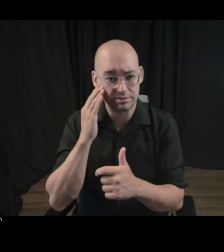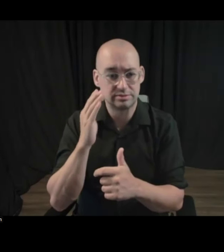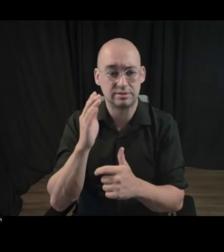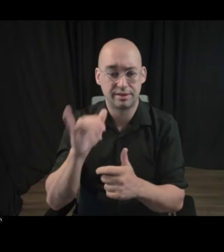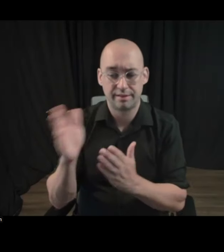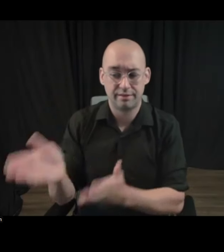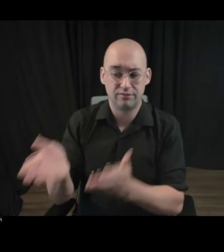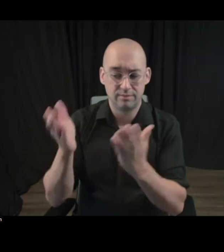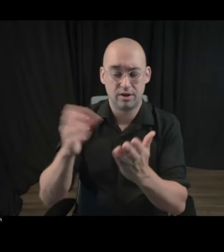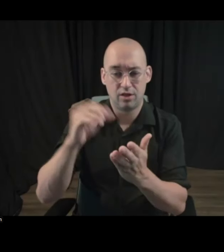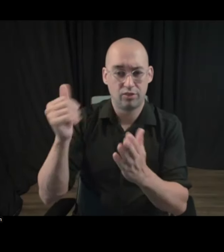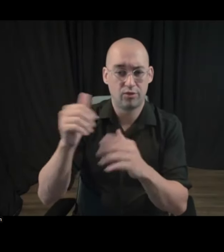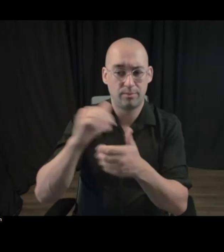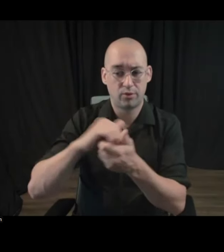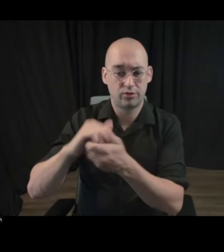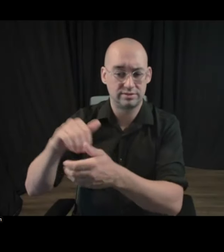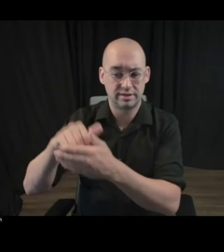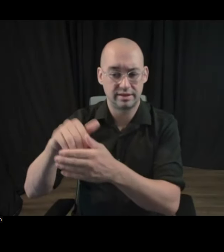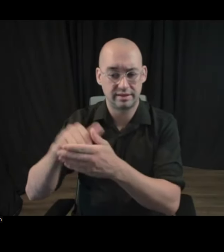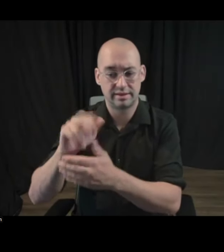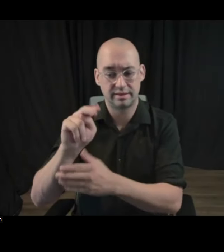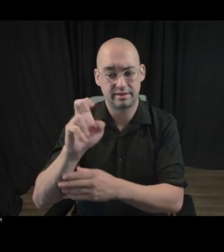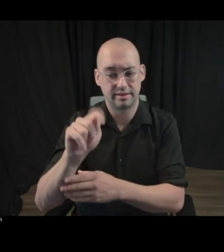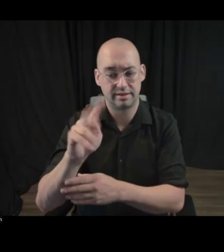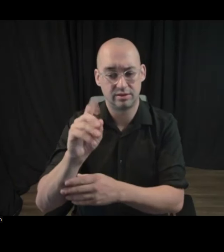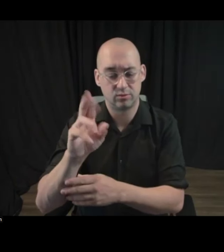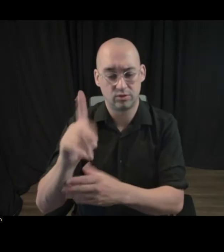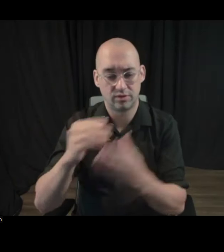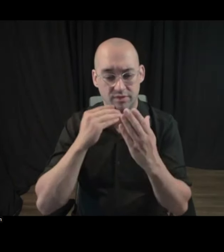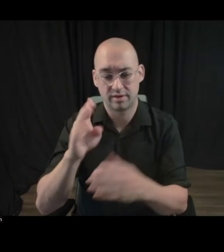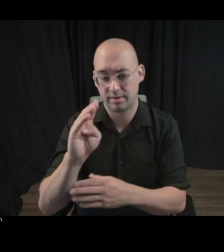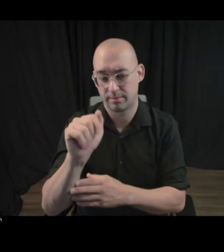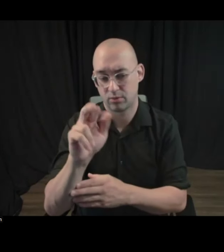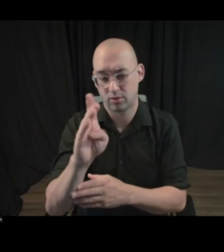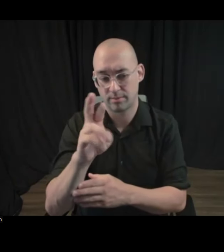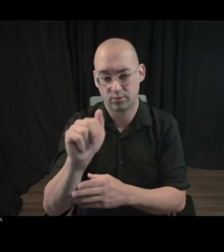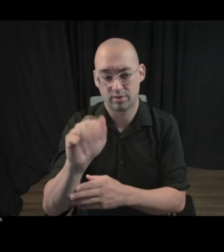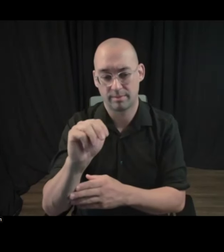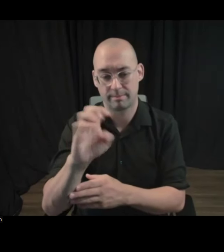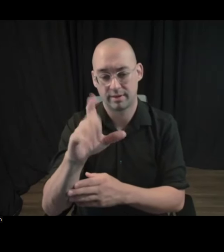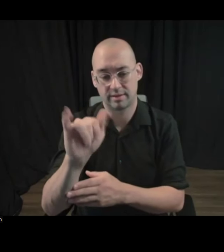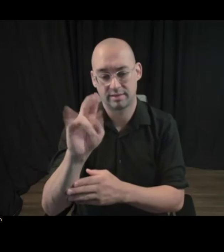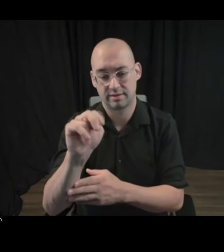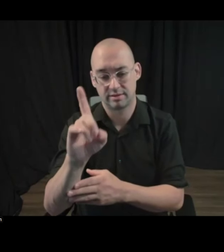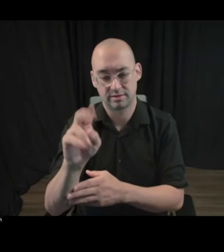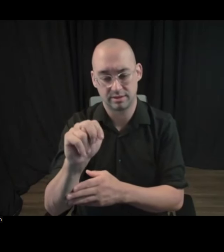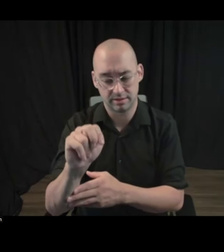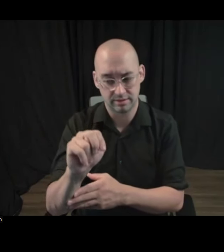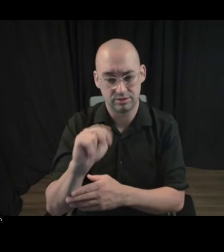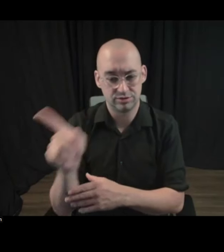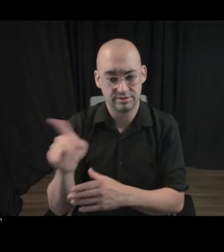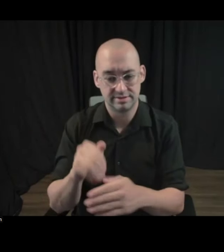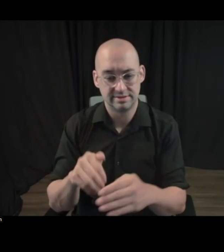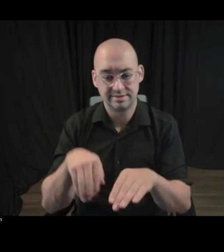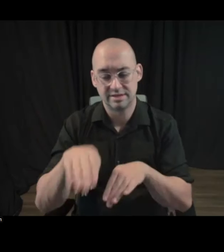other partners in our network too. I want to thank Barbara McClendon, a member of this committee as well. She stepped in at a